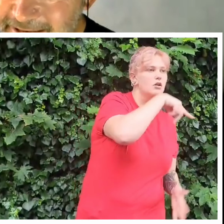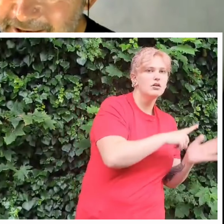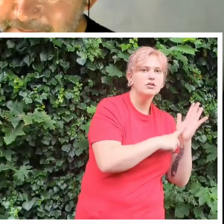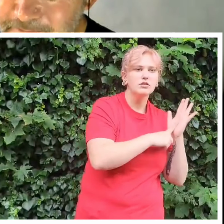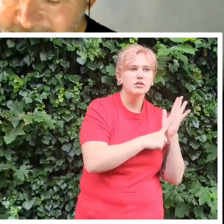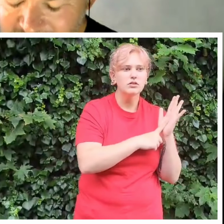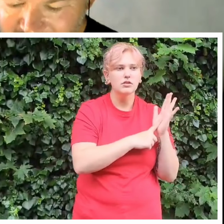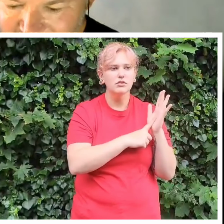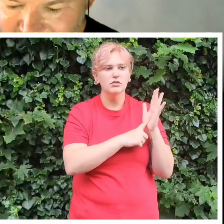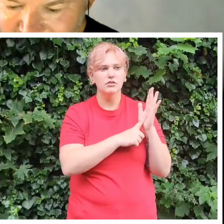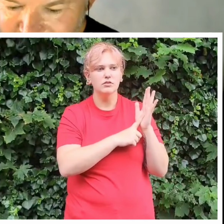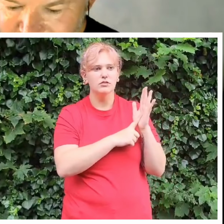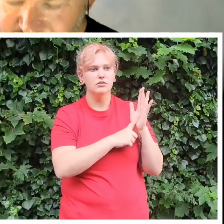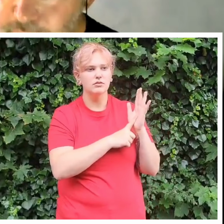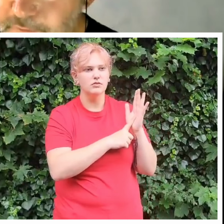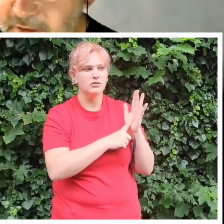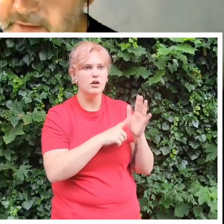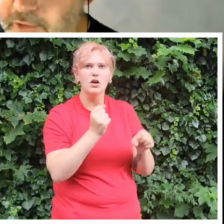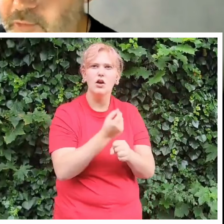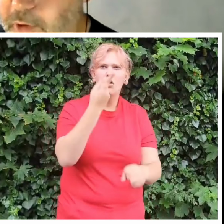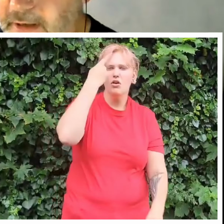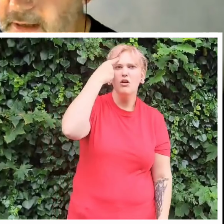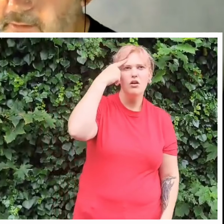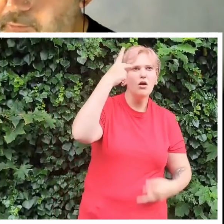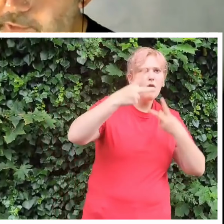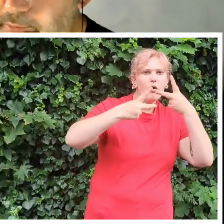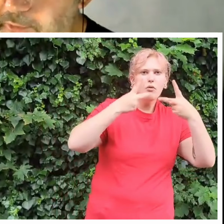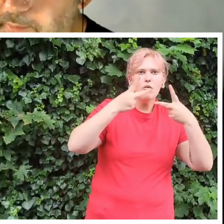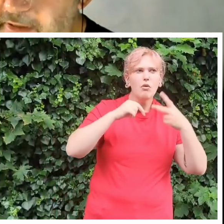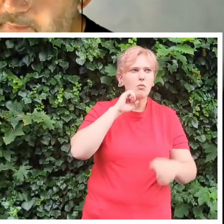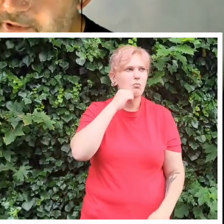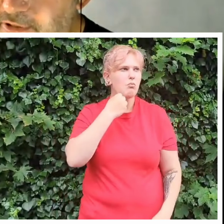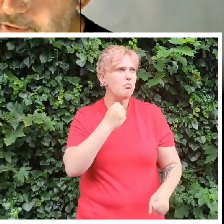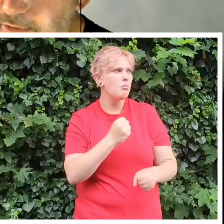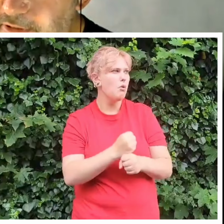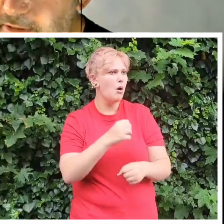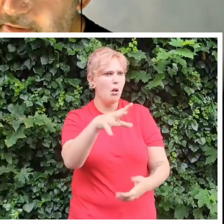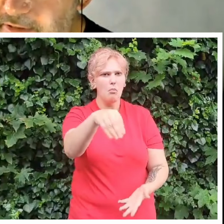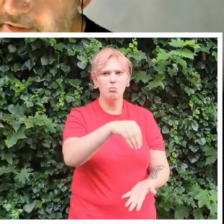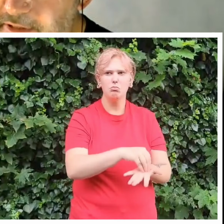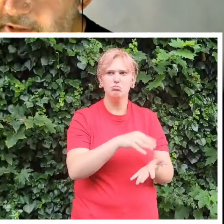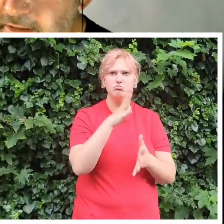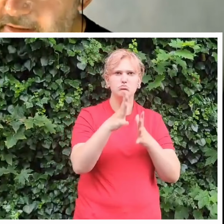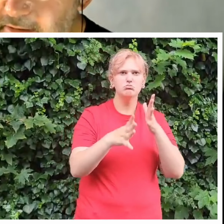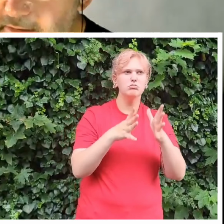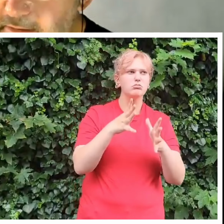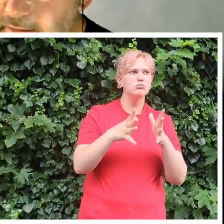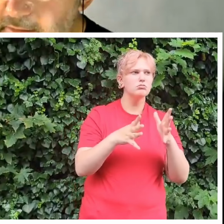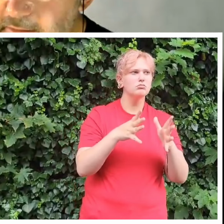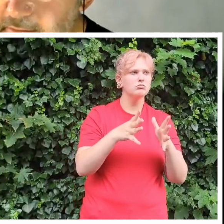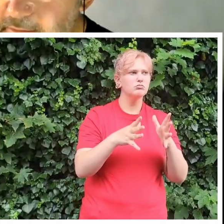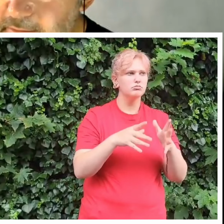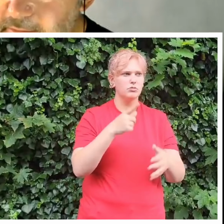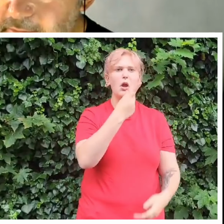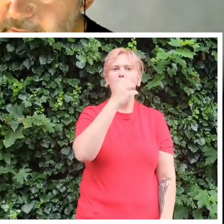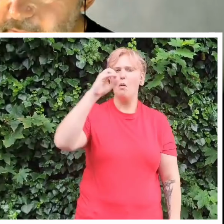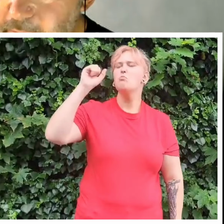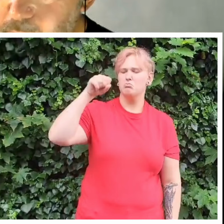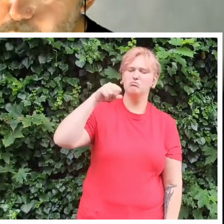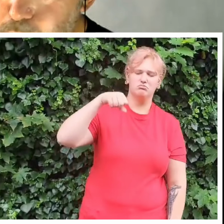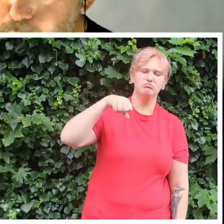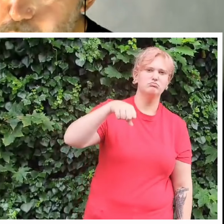Laine, do you think the choir would be in a position to sign? 100%